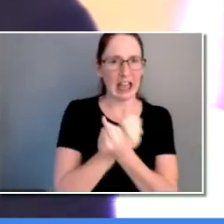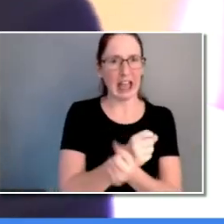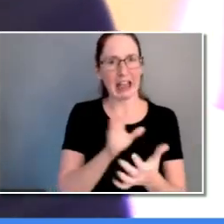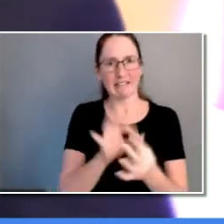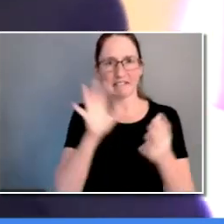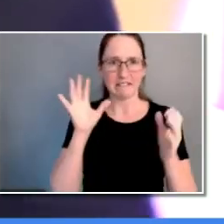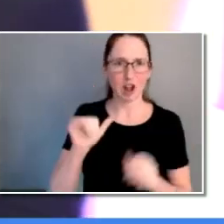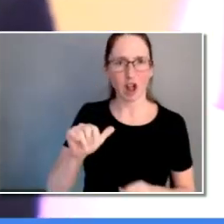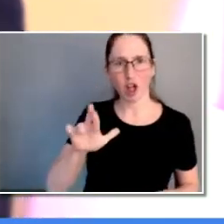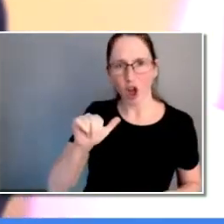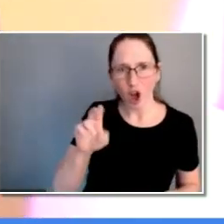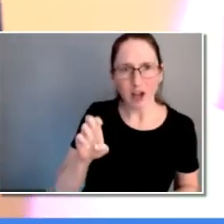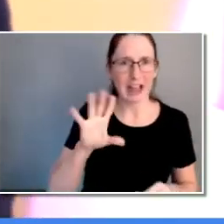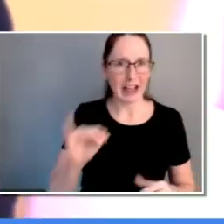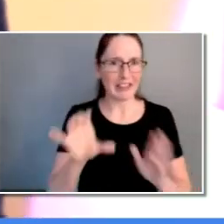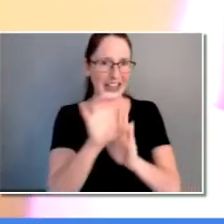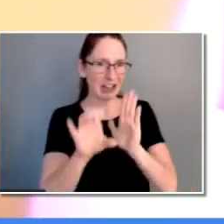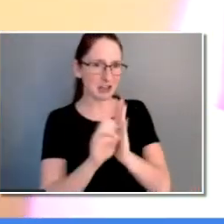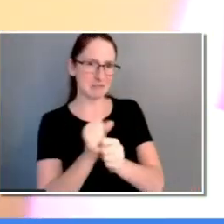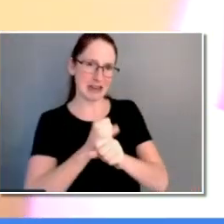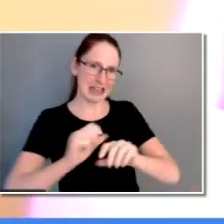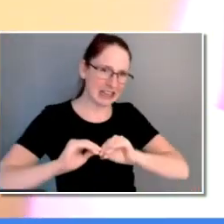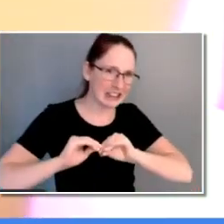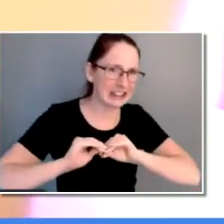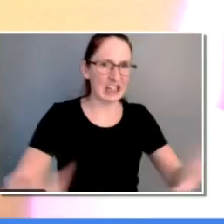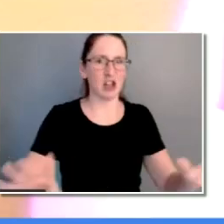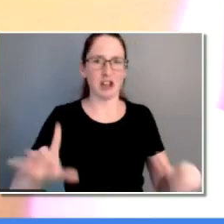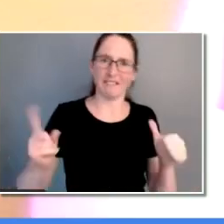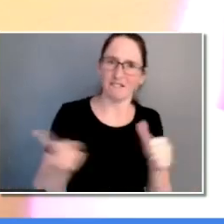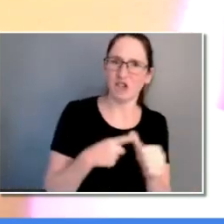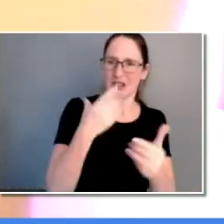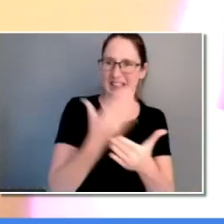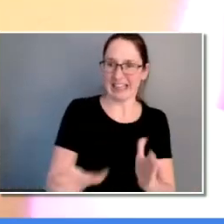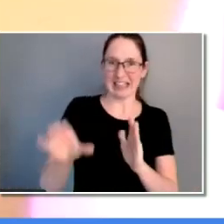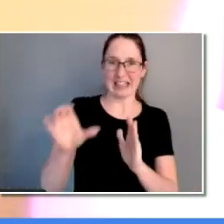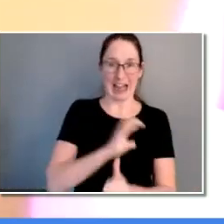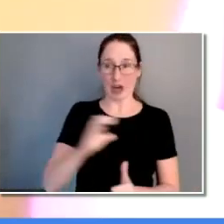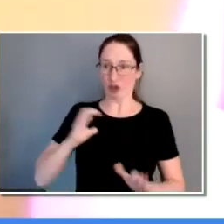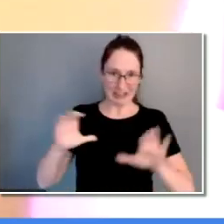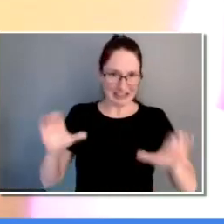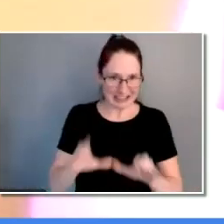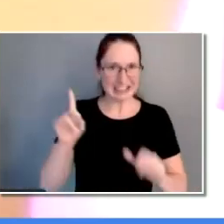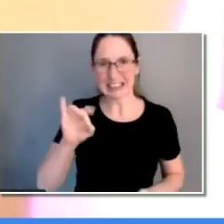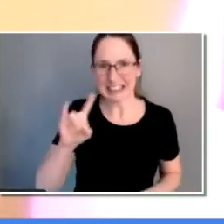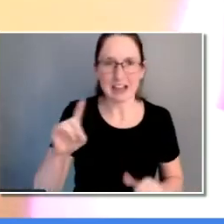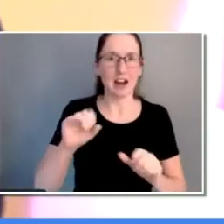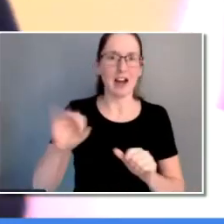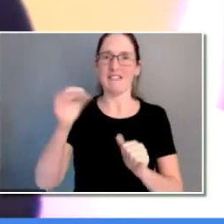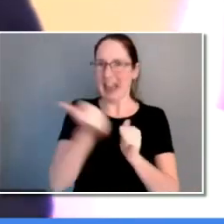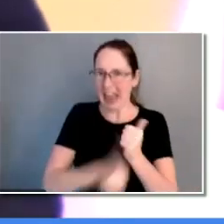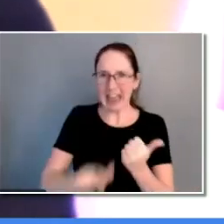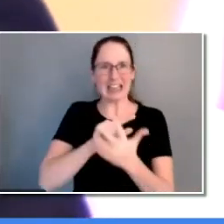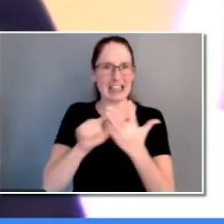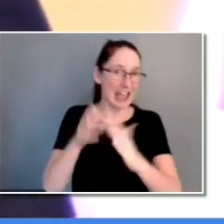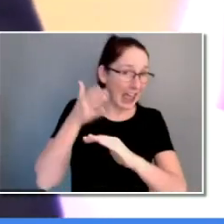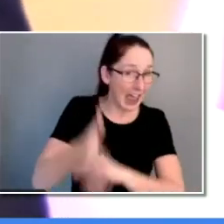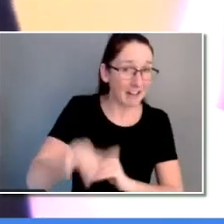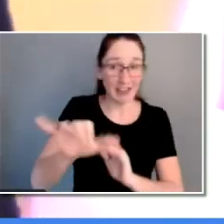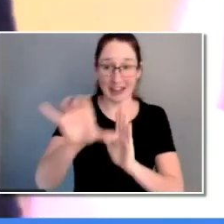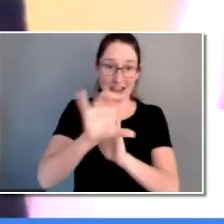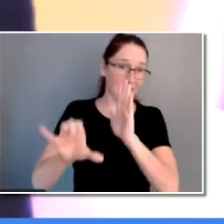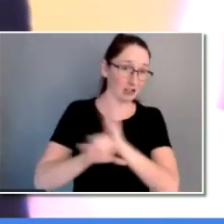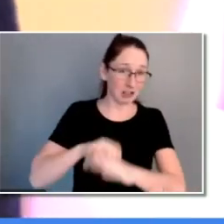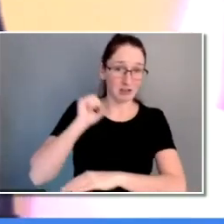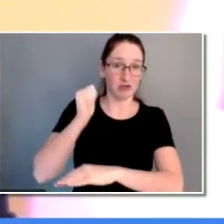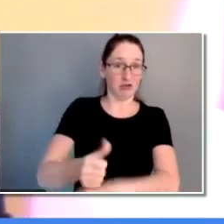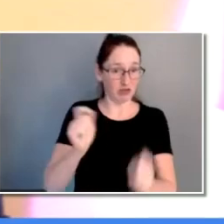clear, as did the very first thing that Congress did of any substance after the Constitution was ratified.